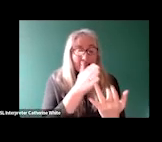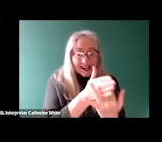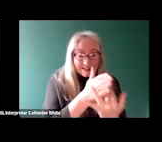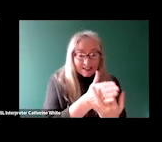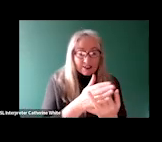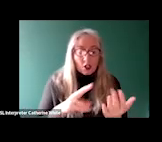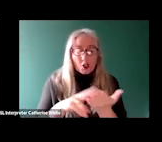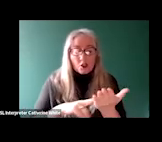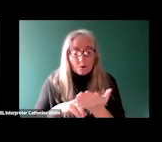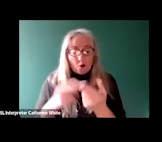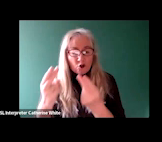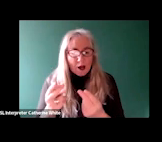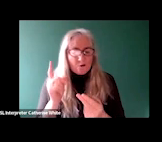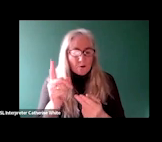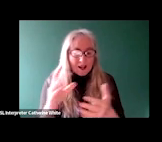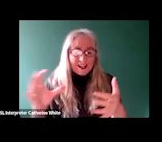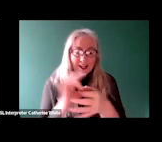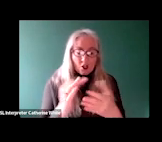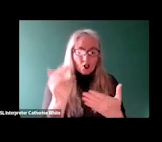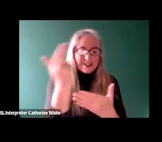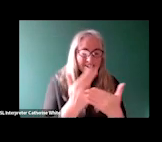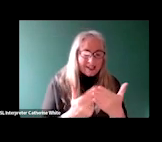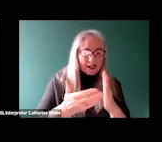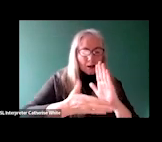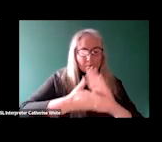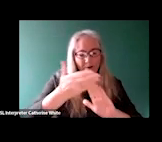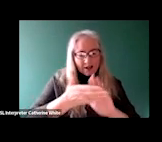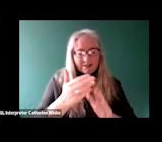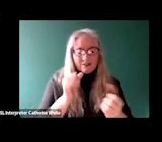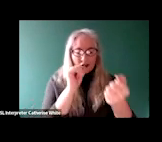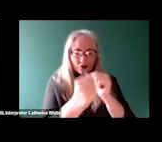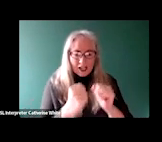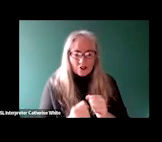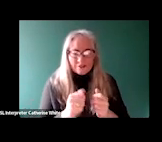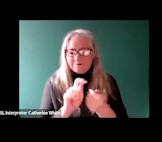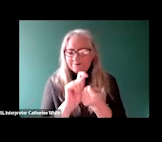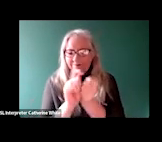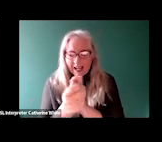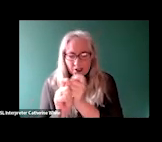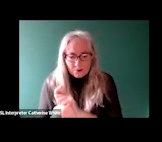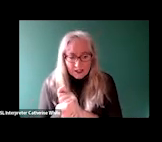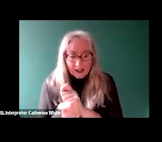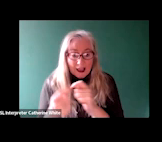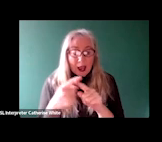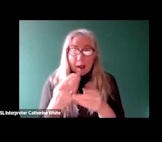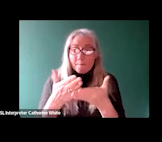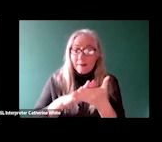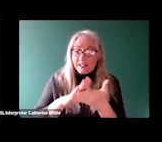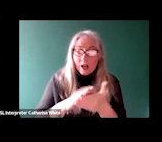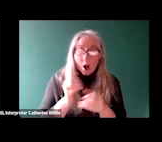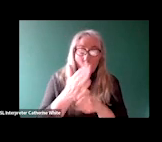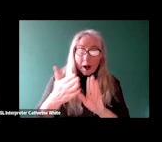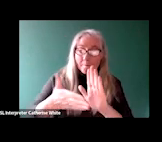requirements and recommendations are relevant to the design, construction, refurbishment, or adaptation and maintenance of all built